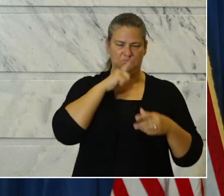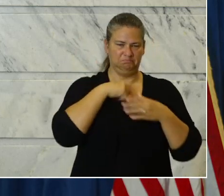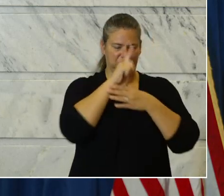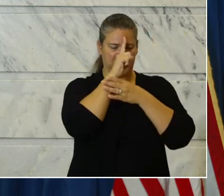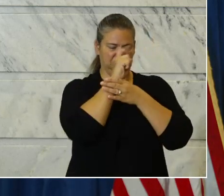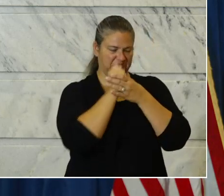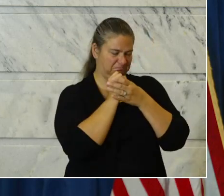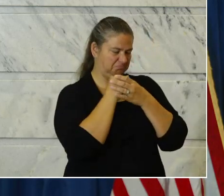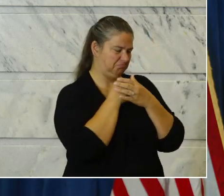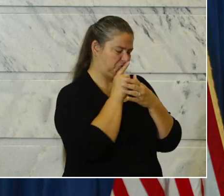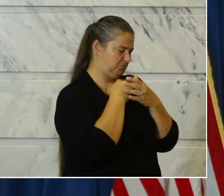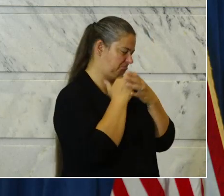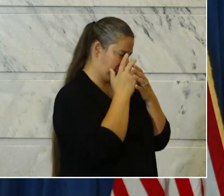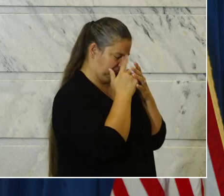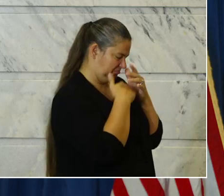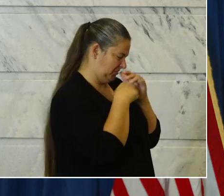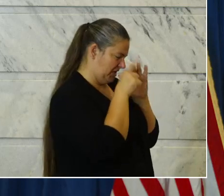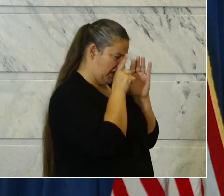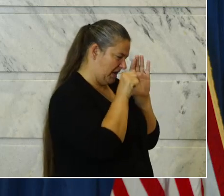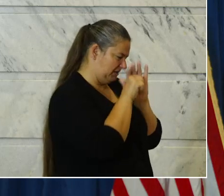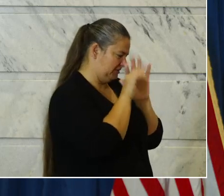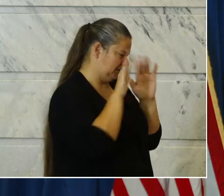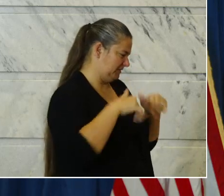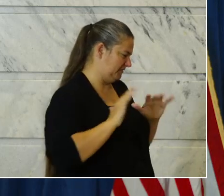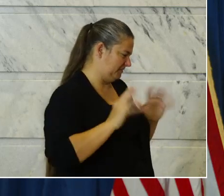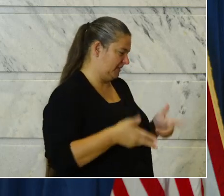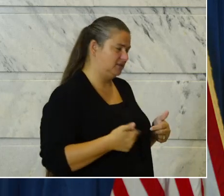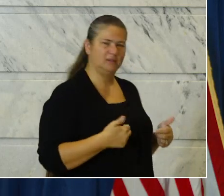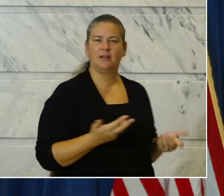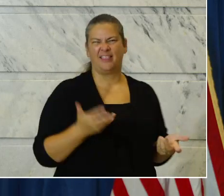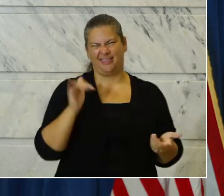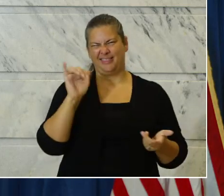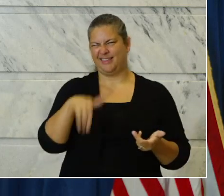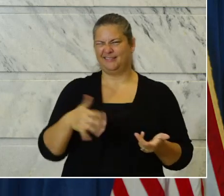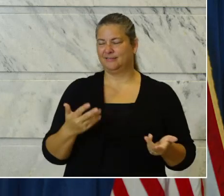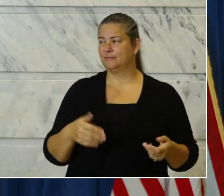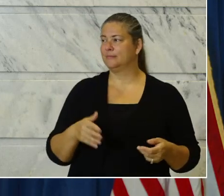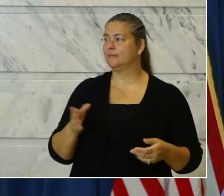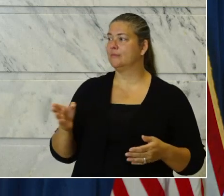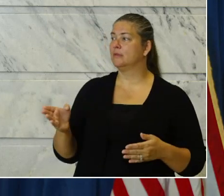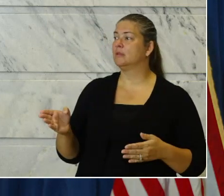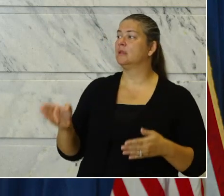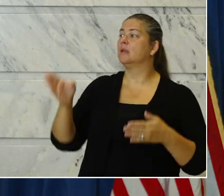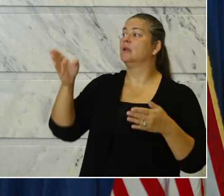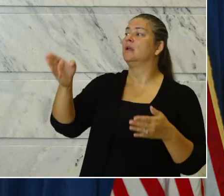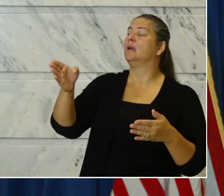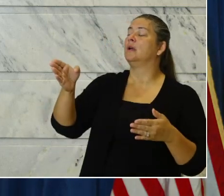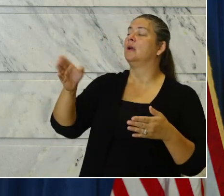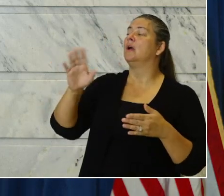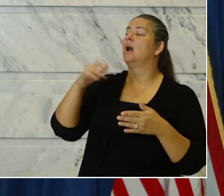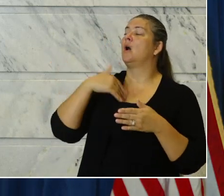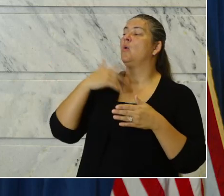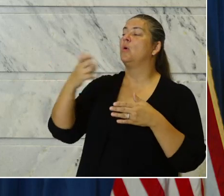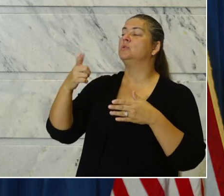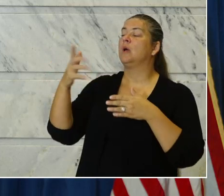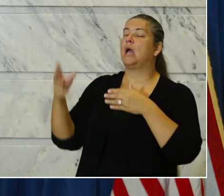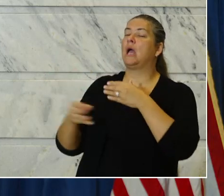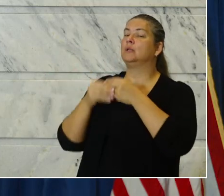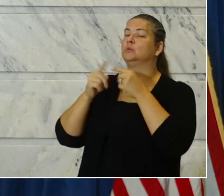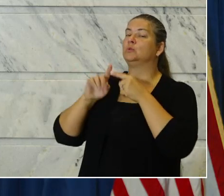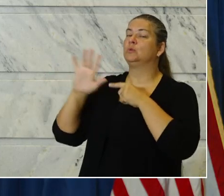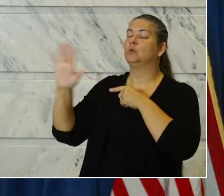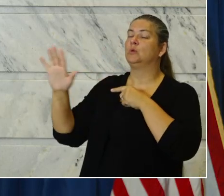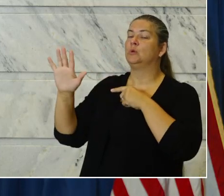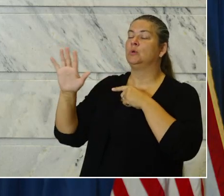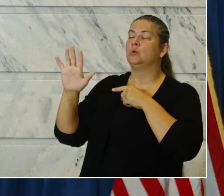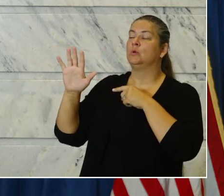everything would turn out okay. Joe. Kind of bouncing off the discussion, the president has been critical of testing policies